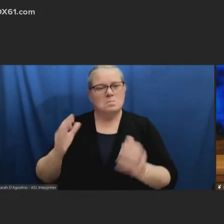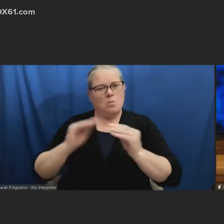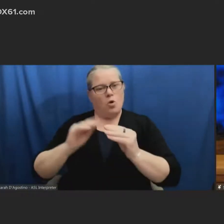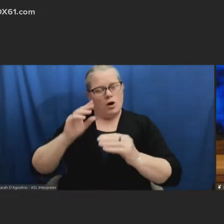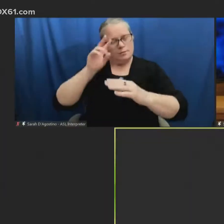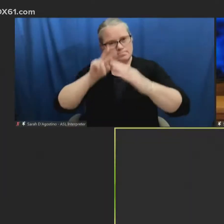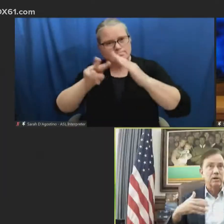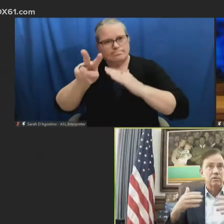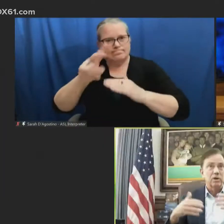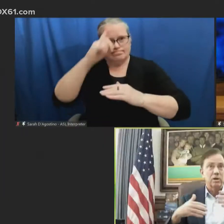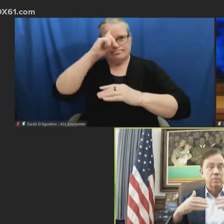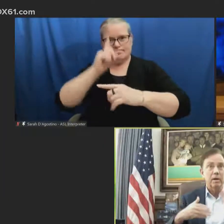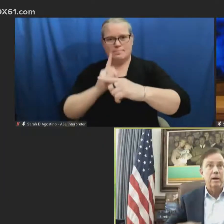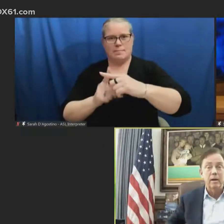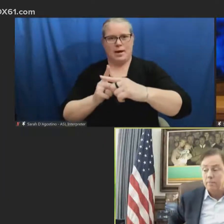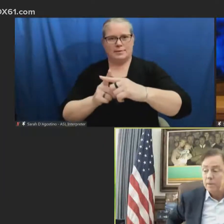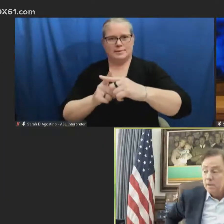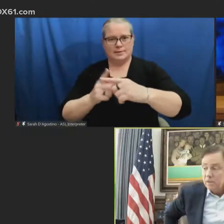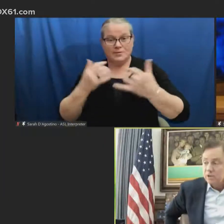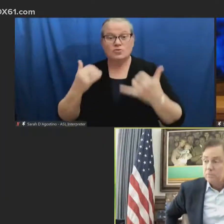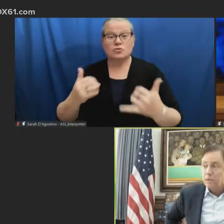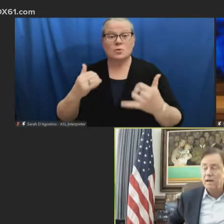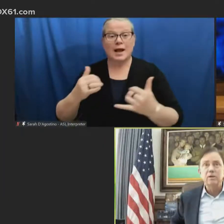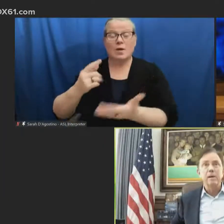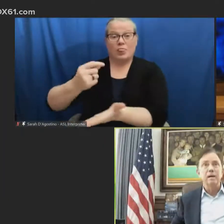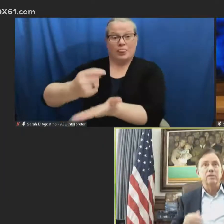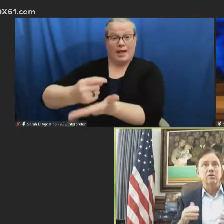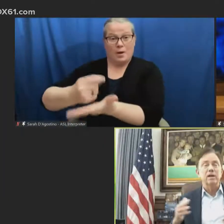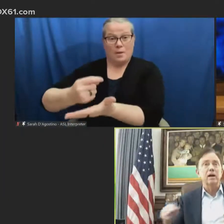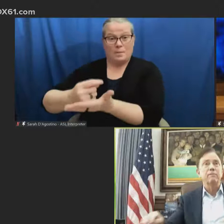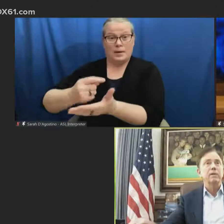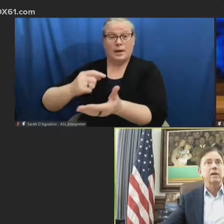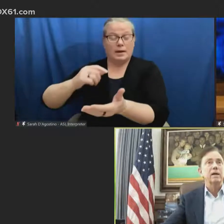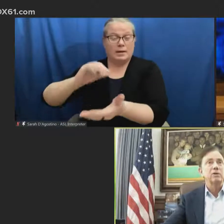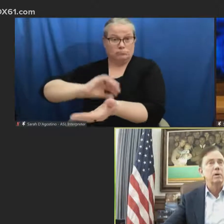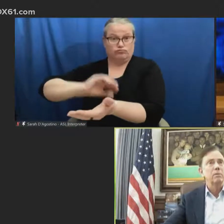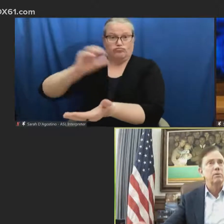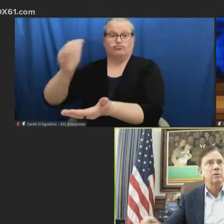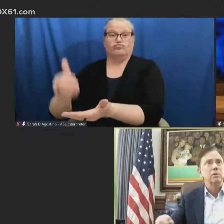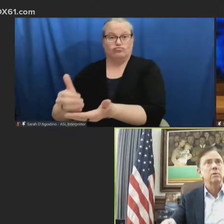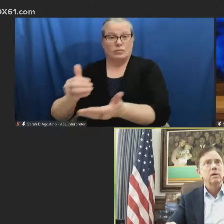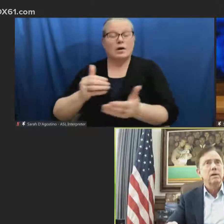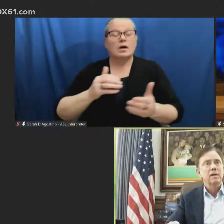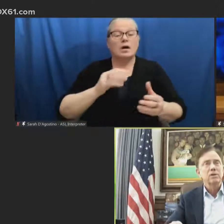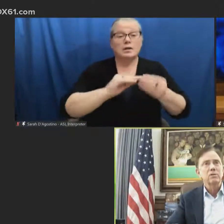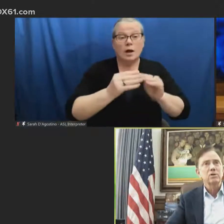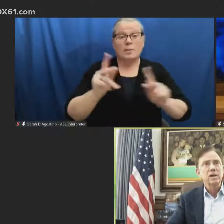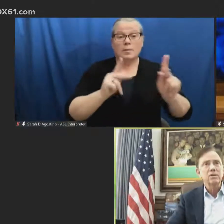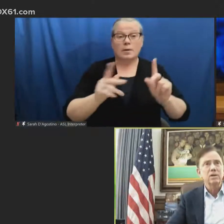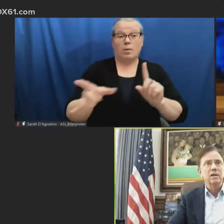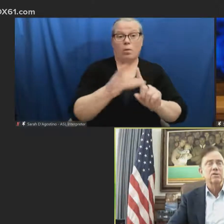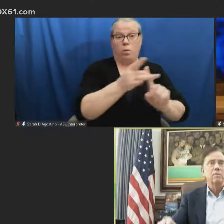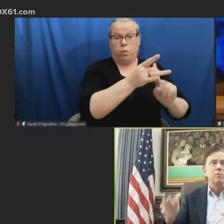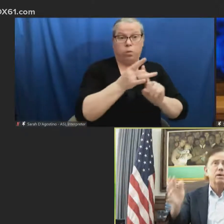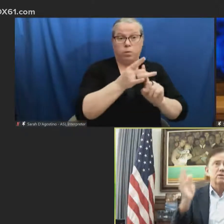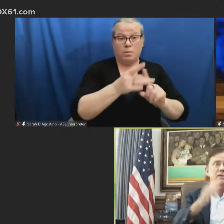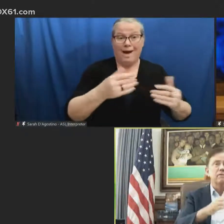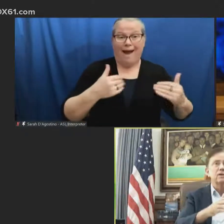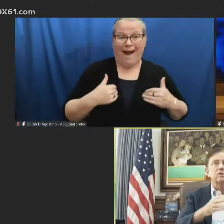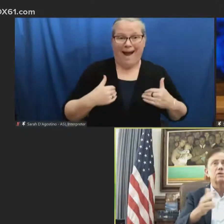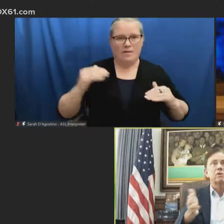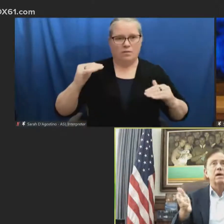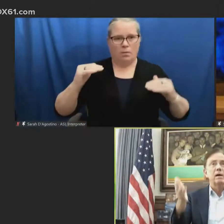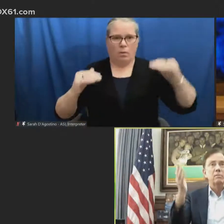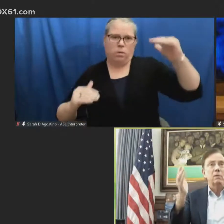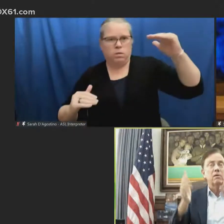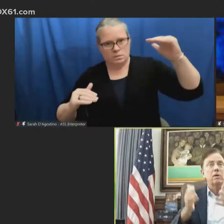our therapies? So there's going to be a supply-demand disconnect for the next month or two. Is there a sense that at some point, as the